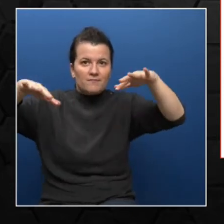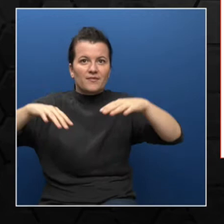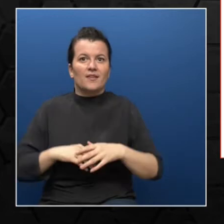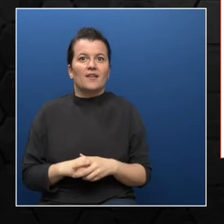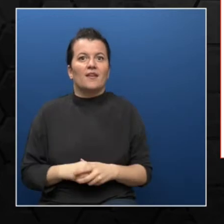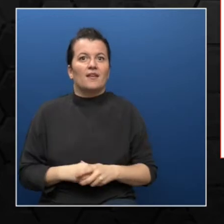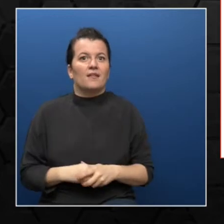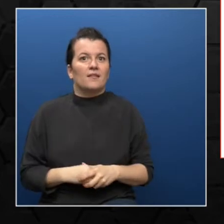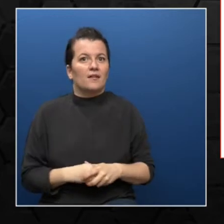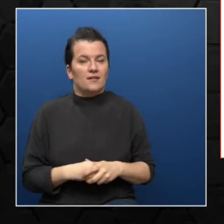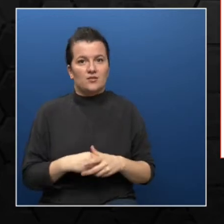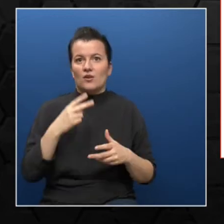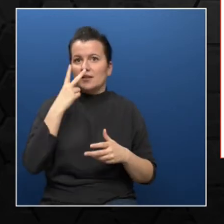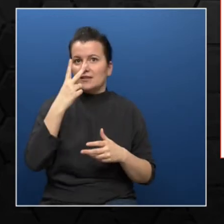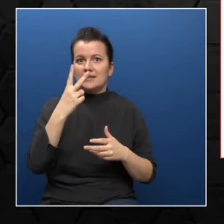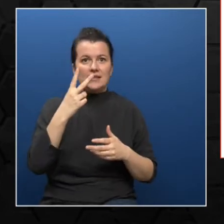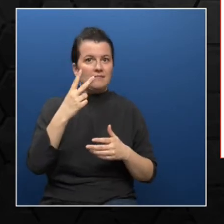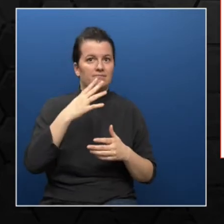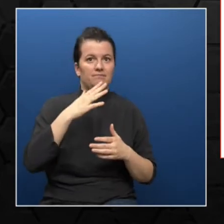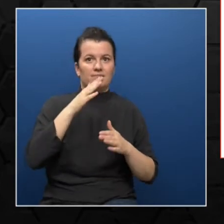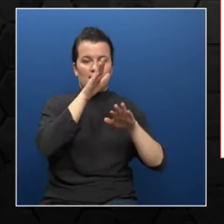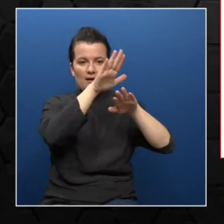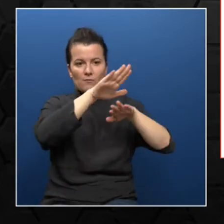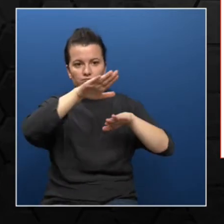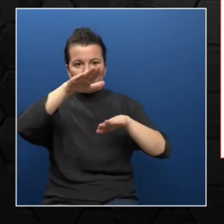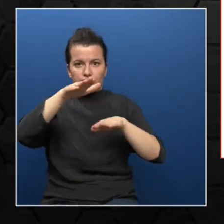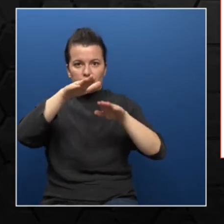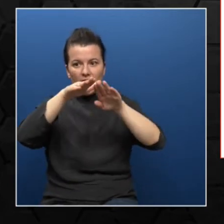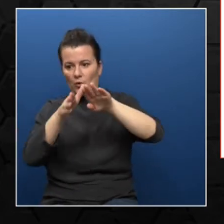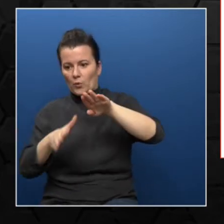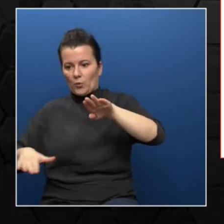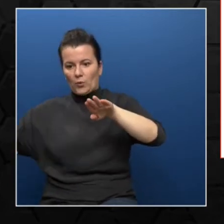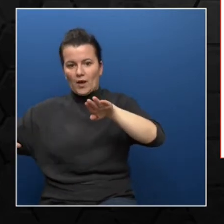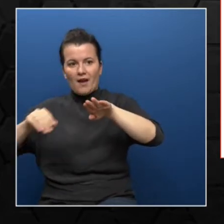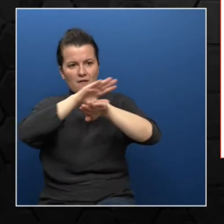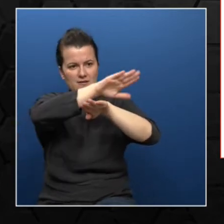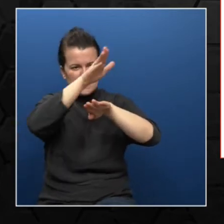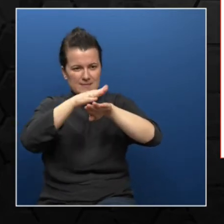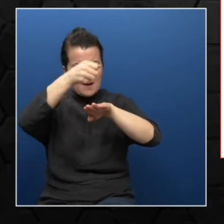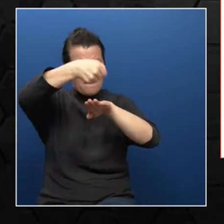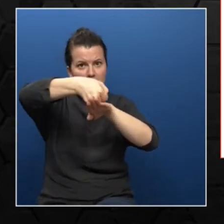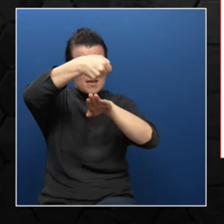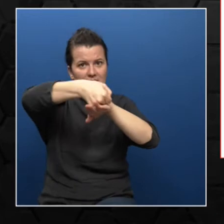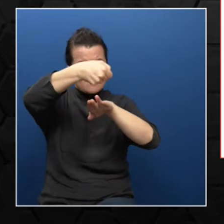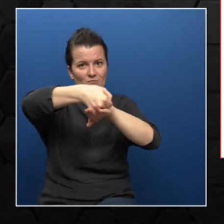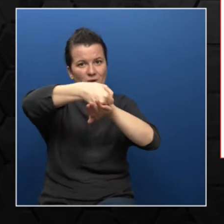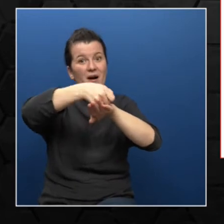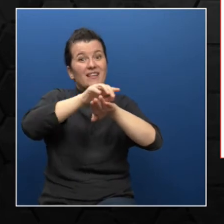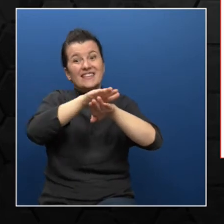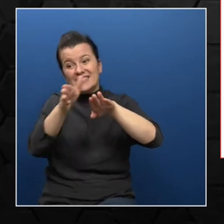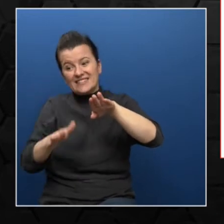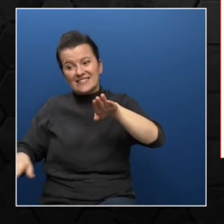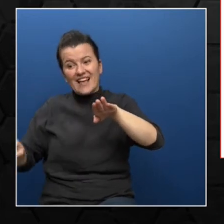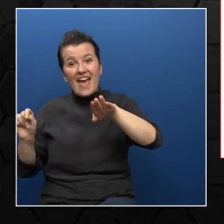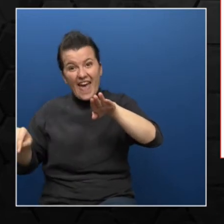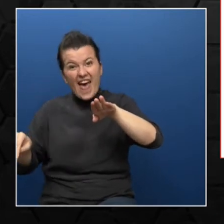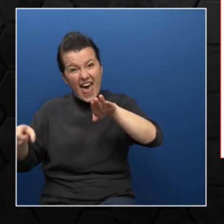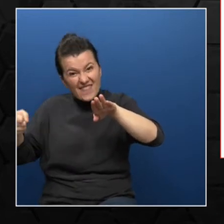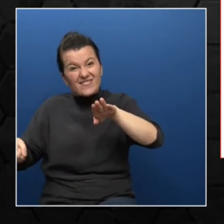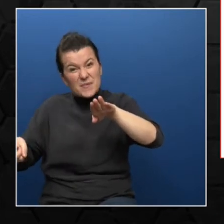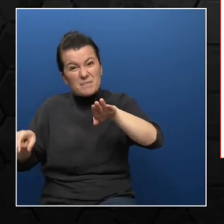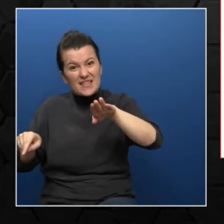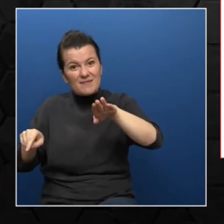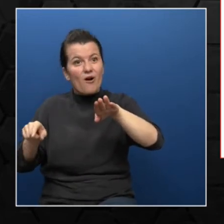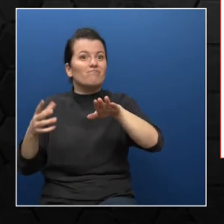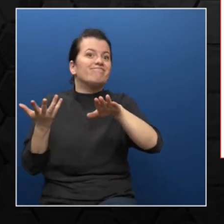find the global minimum. So it's just like a computer game where as soon as you start playing, you're just